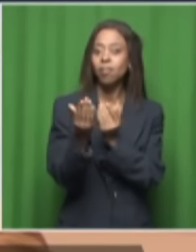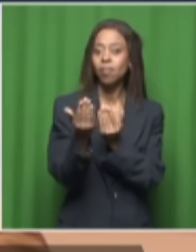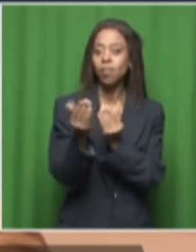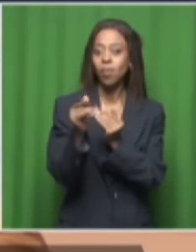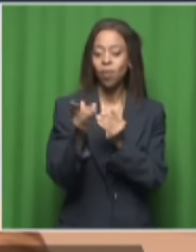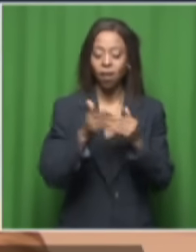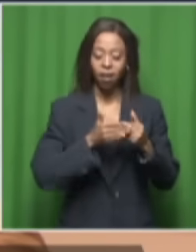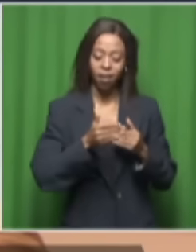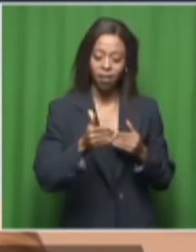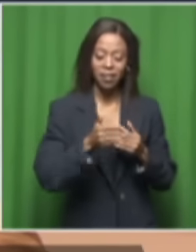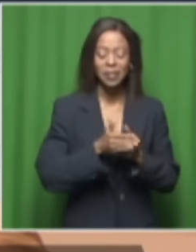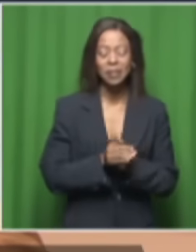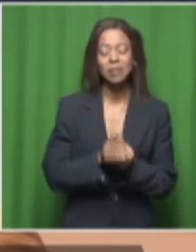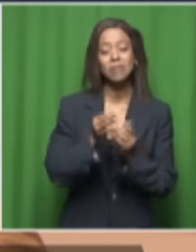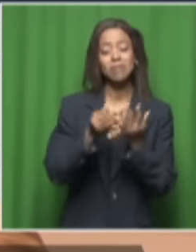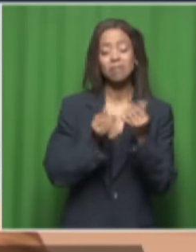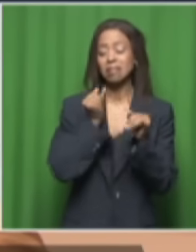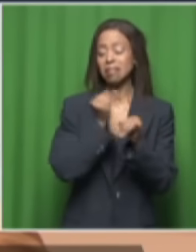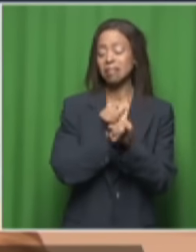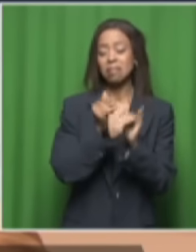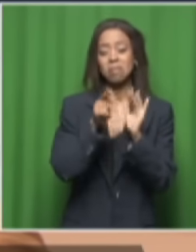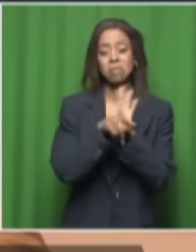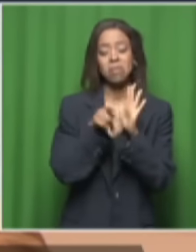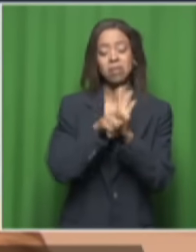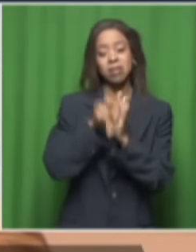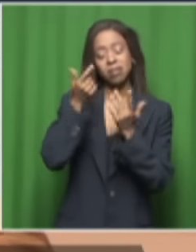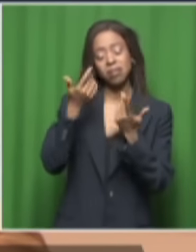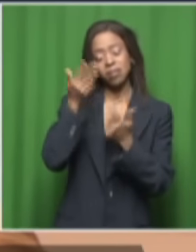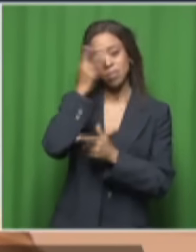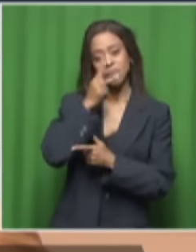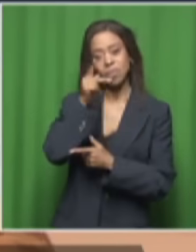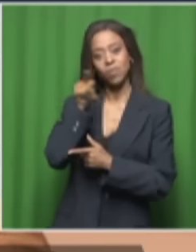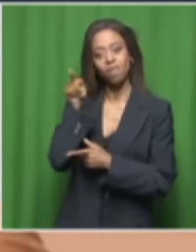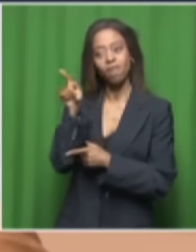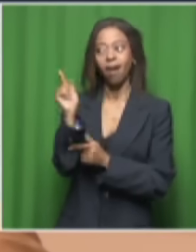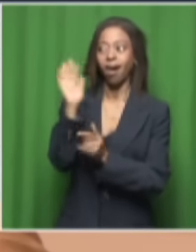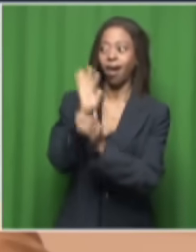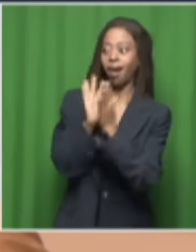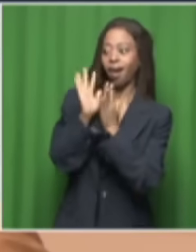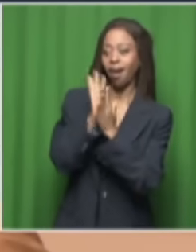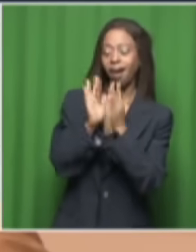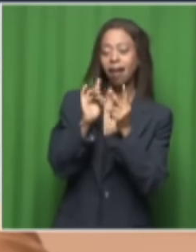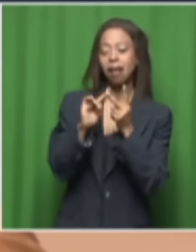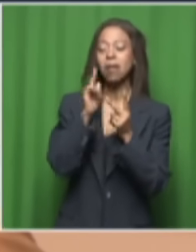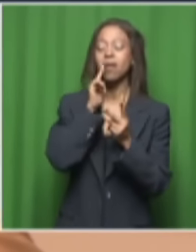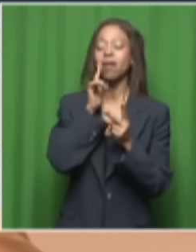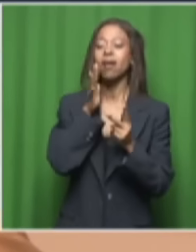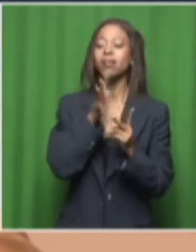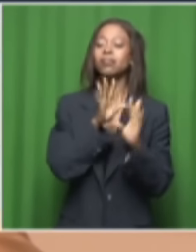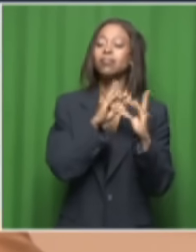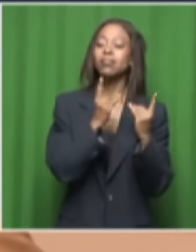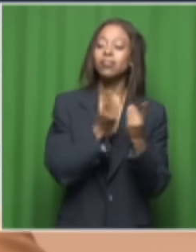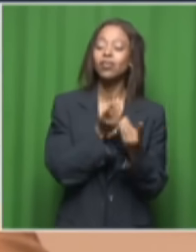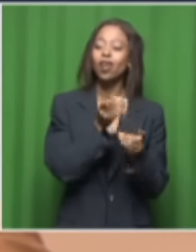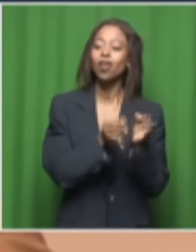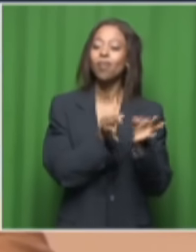Head of Diplomacy and Foreign Policy at the University of Johannesburg, Prof. Chris Landsberg, and of course Senior Lecturer at the Department